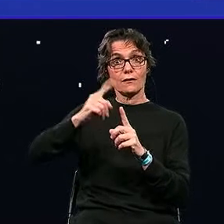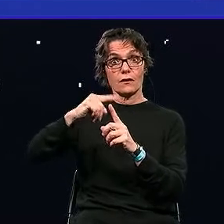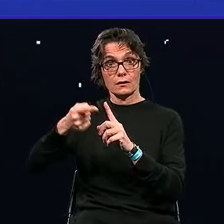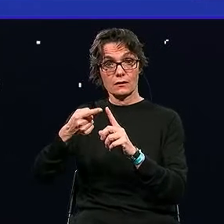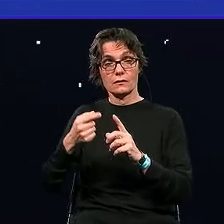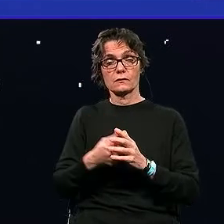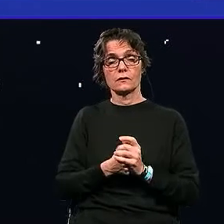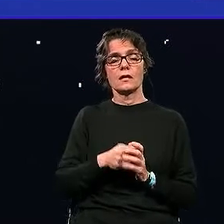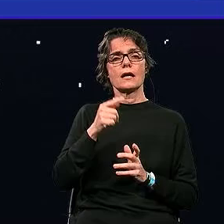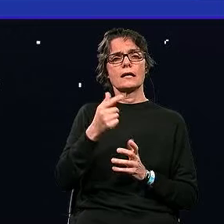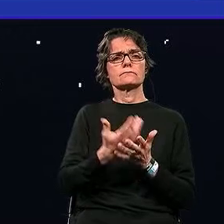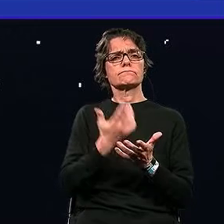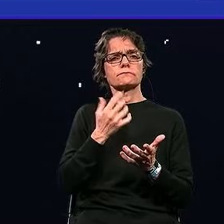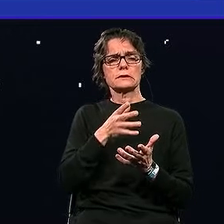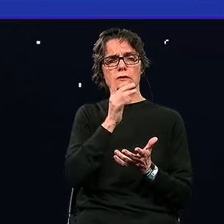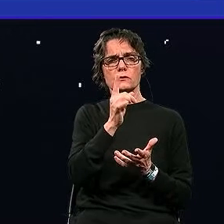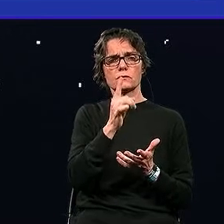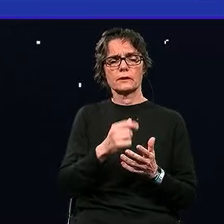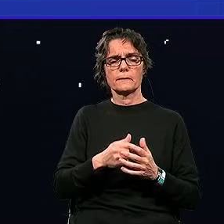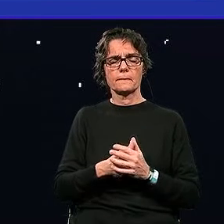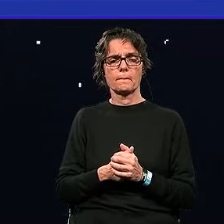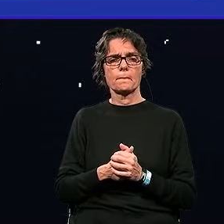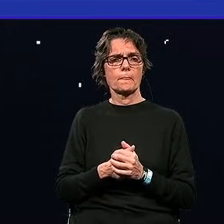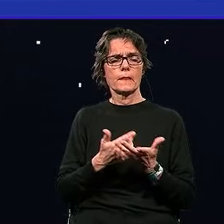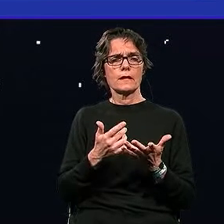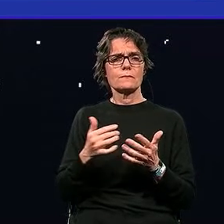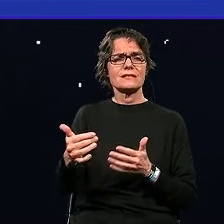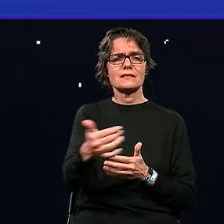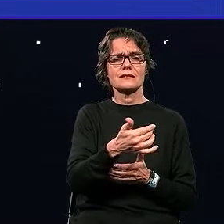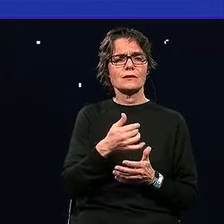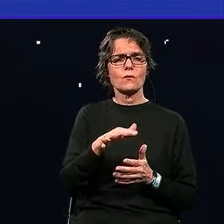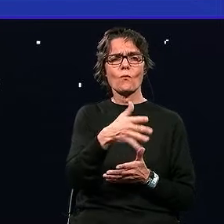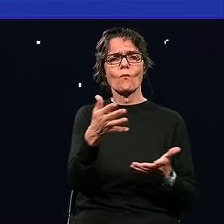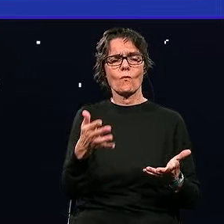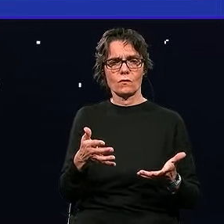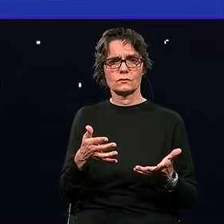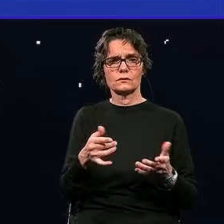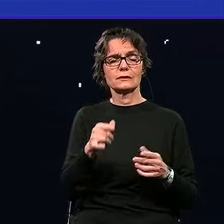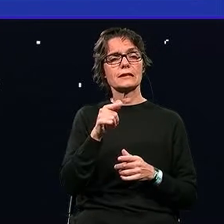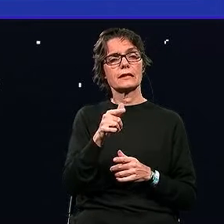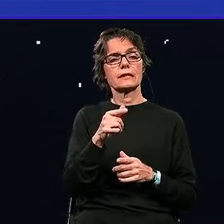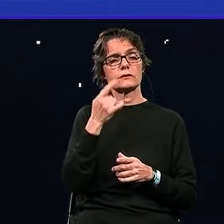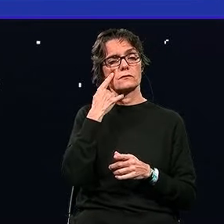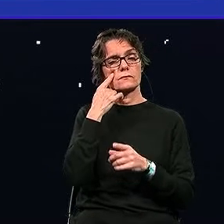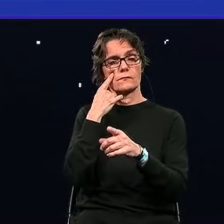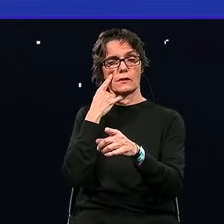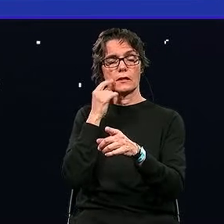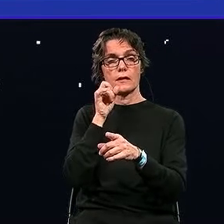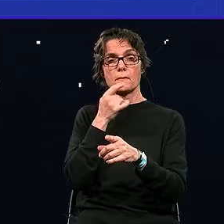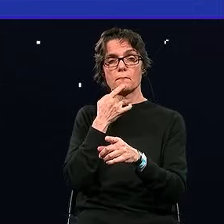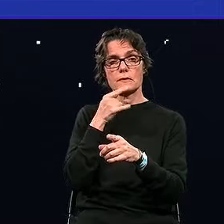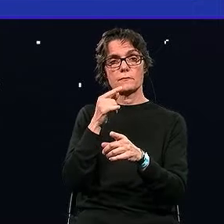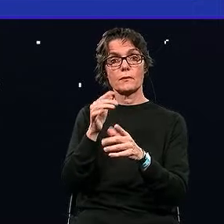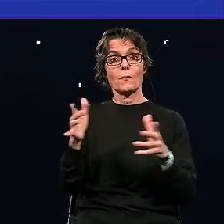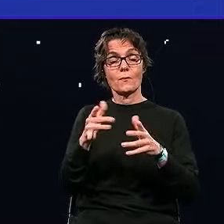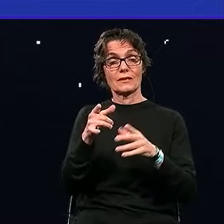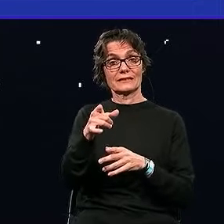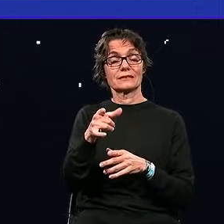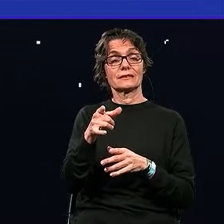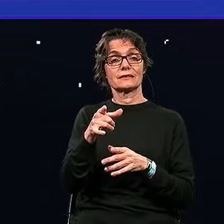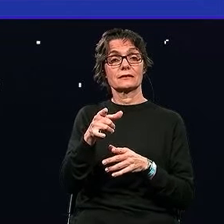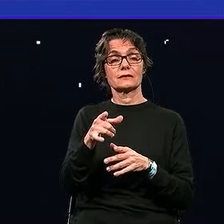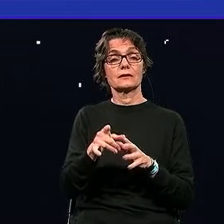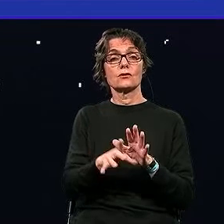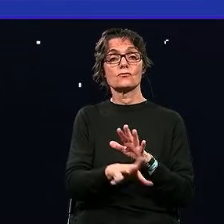And what's relevant is thinking about where it comes from and where it goes. So this chart just gives you a snapshot of that. You can see the majority of it's coming